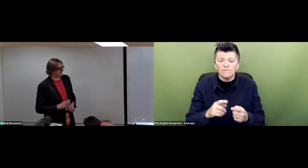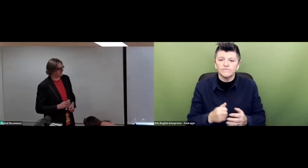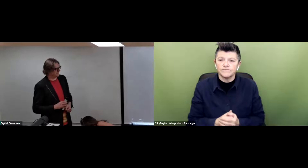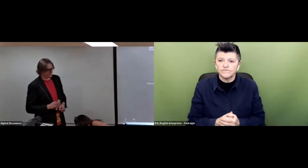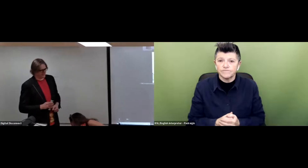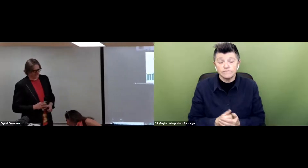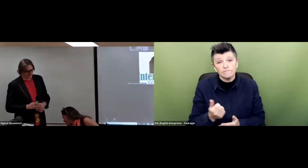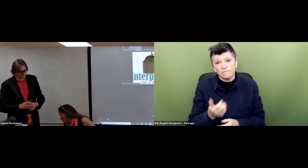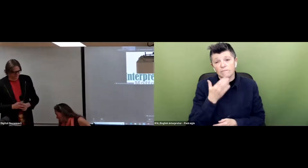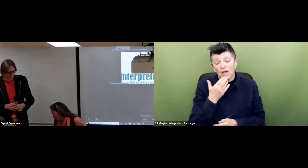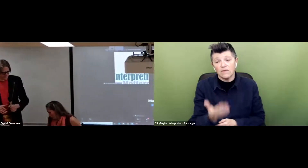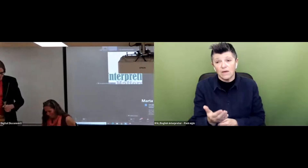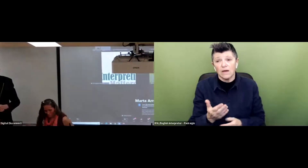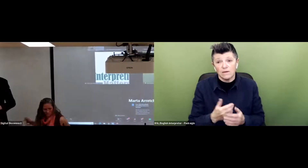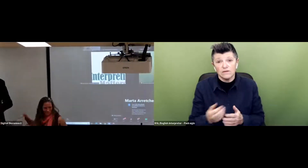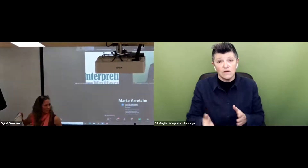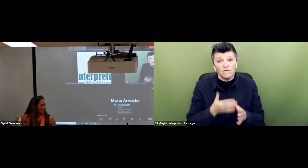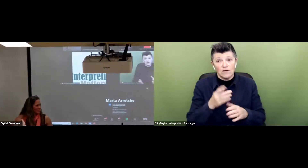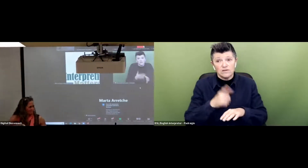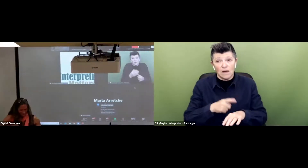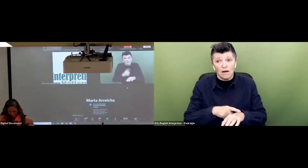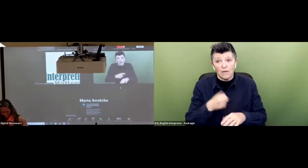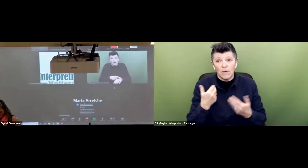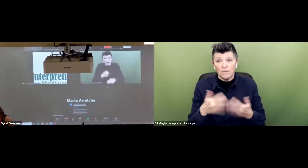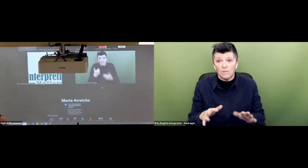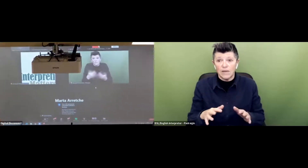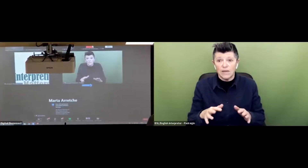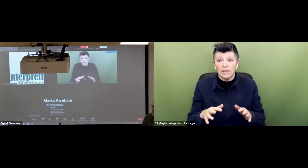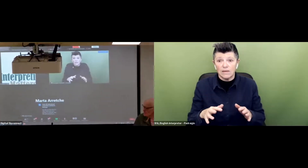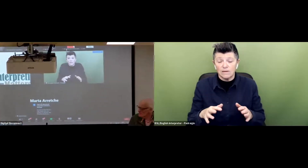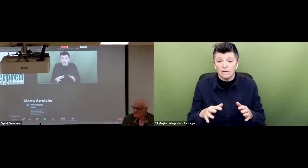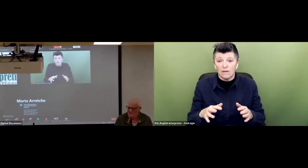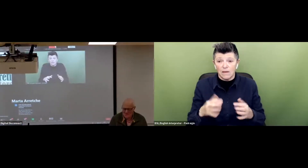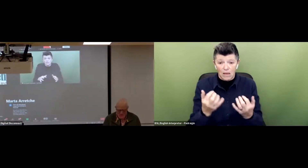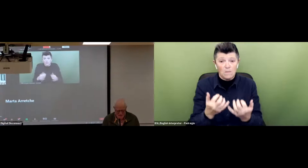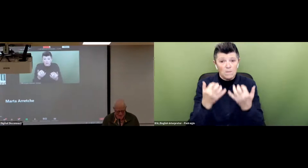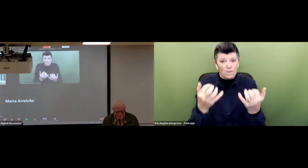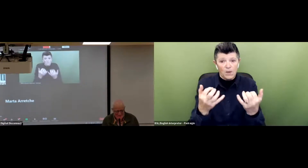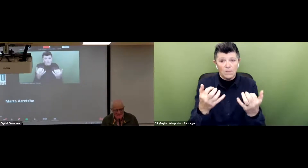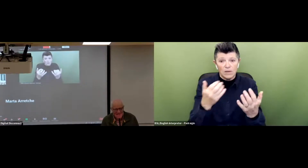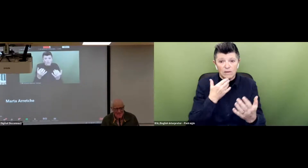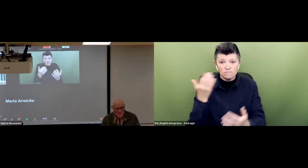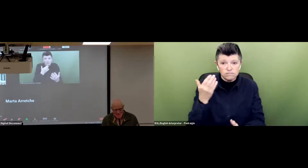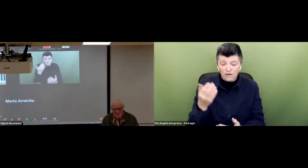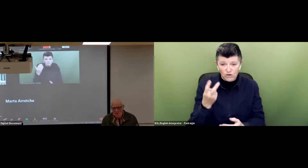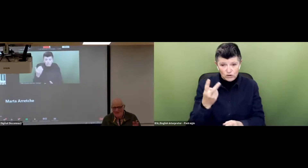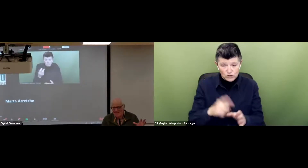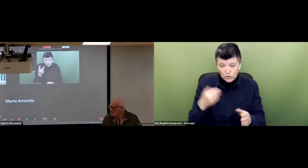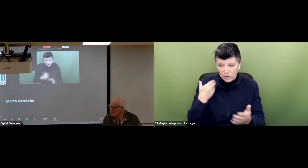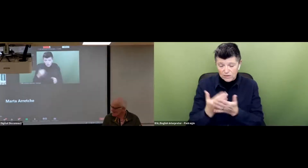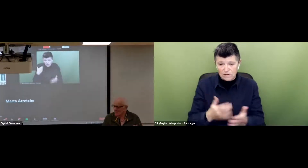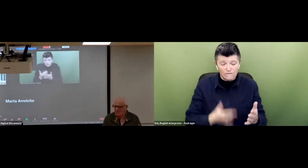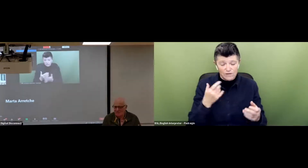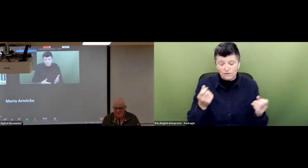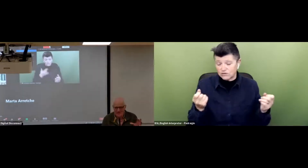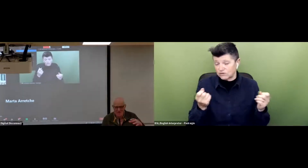Thank you. And this is the first time I've been in a public auditorium for 2 years. It feels very strange. It's very interesting we talk about